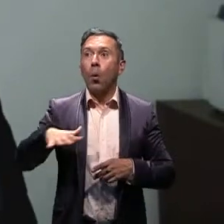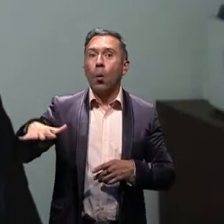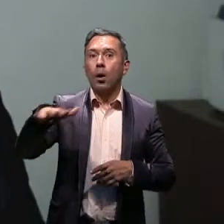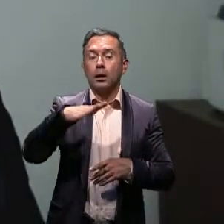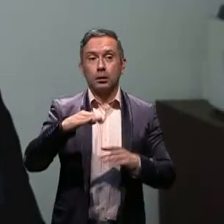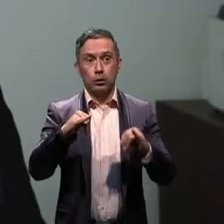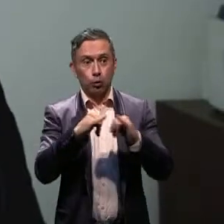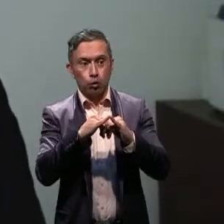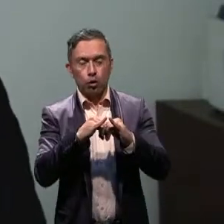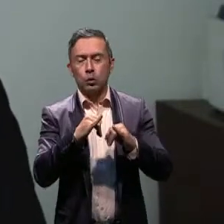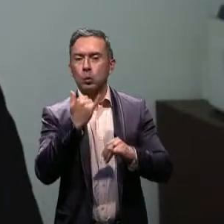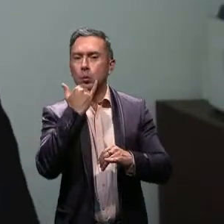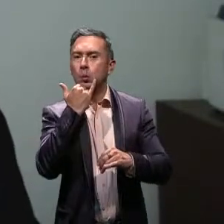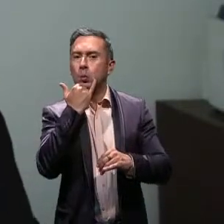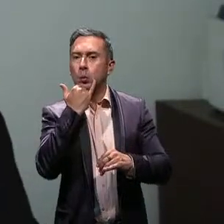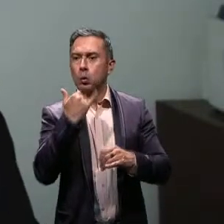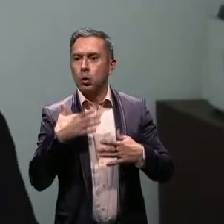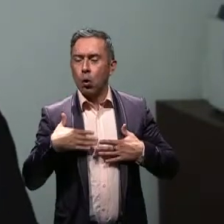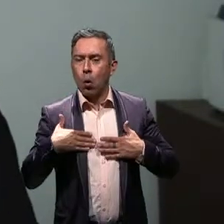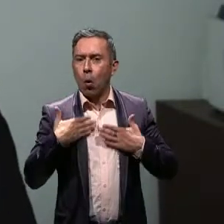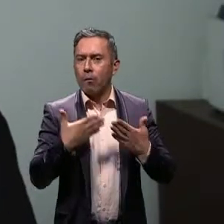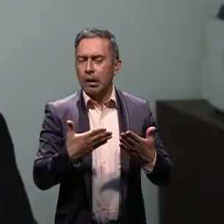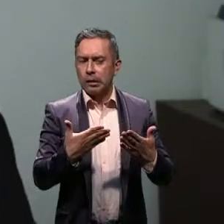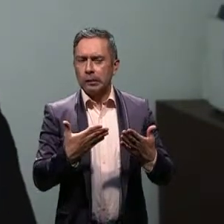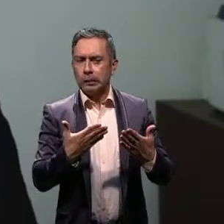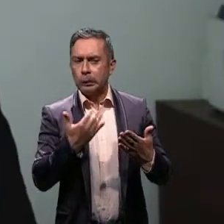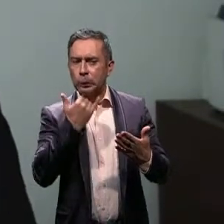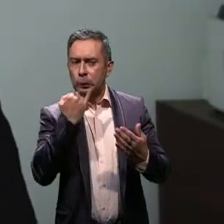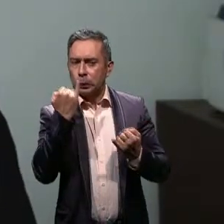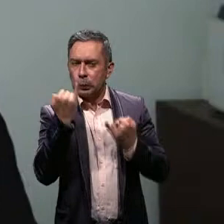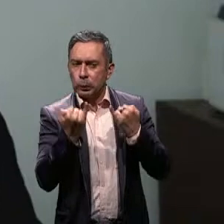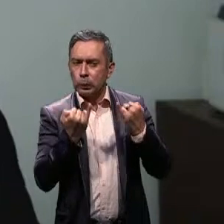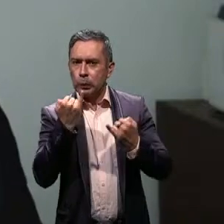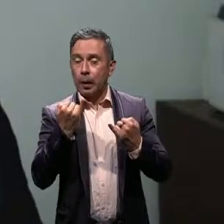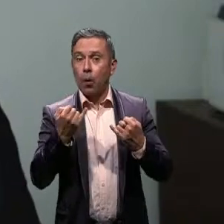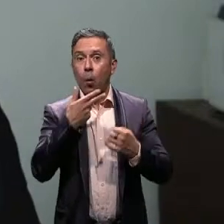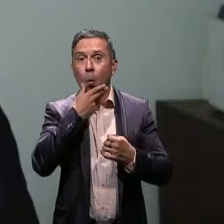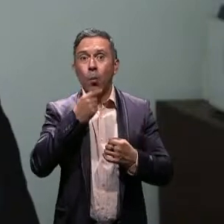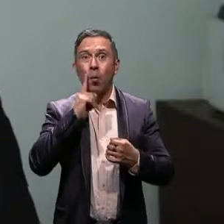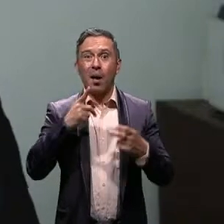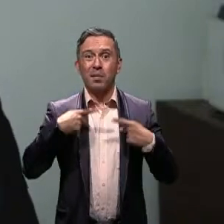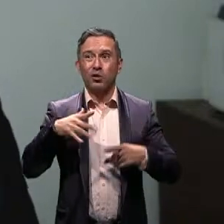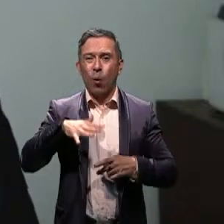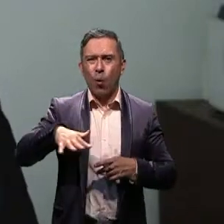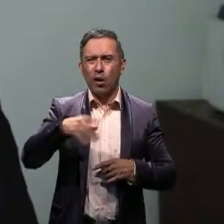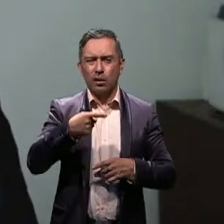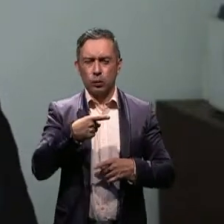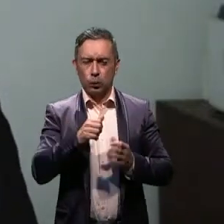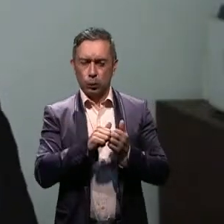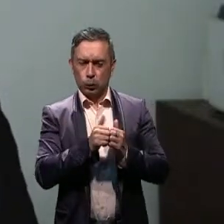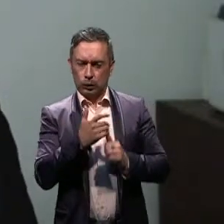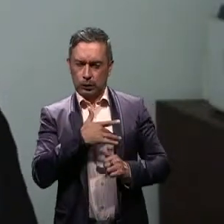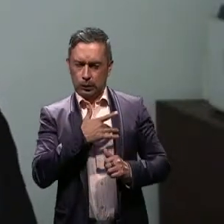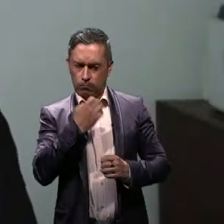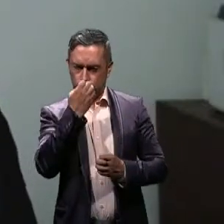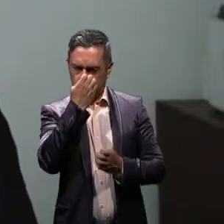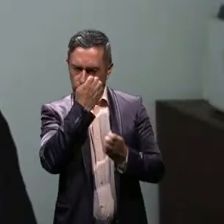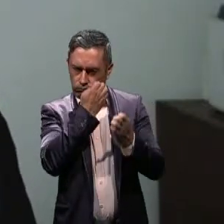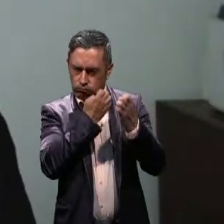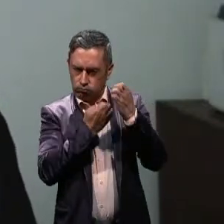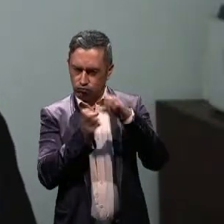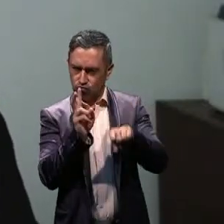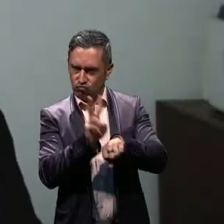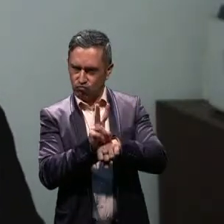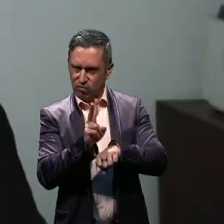serious crisis of trust in the institutions, and their citizens are more and more critical, and